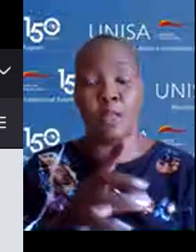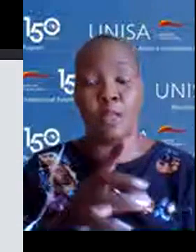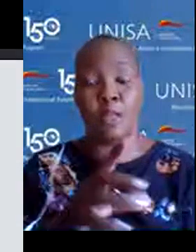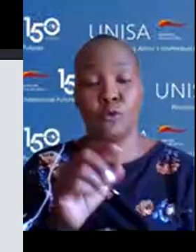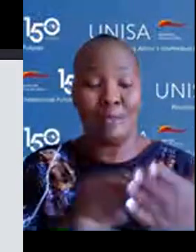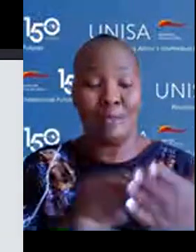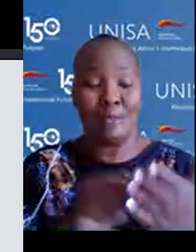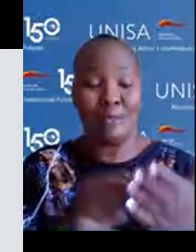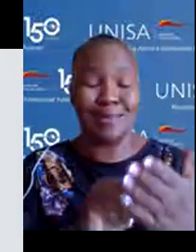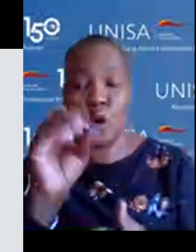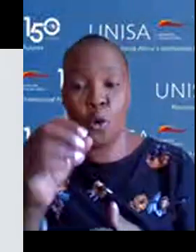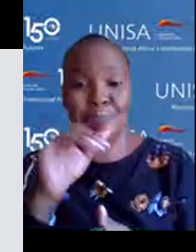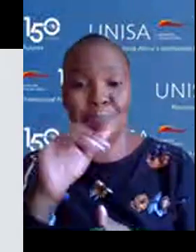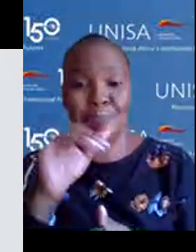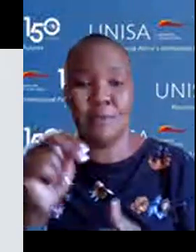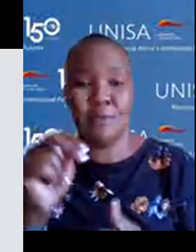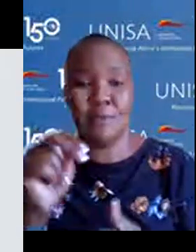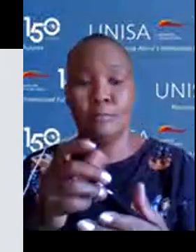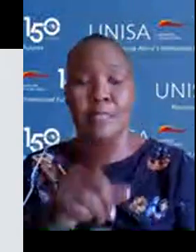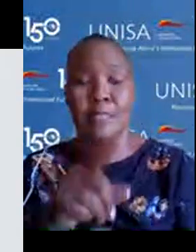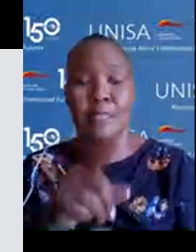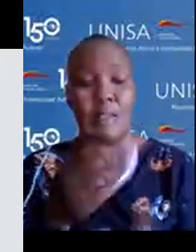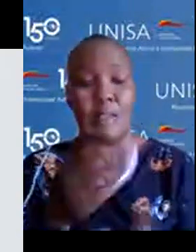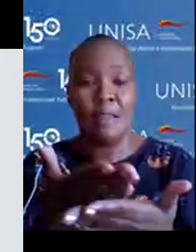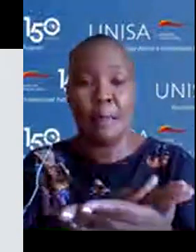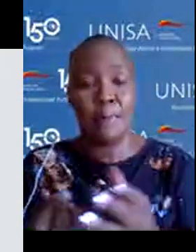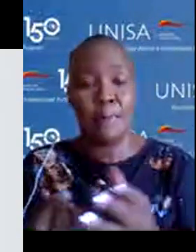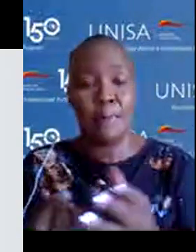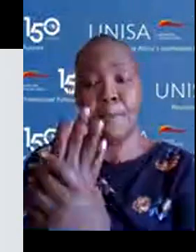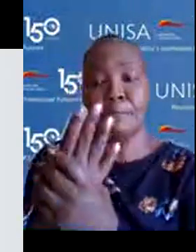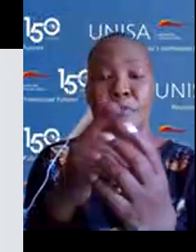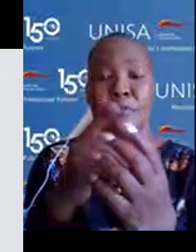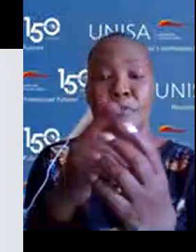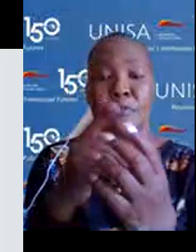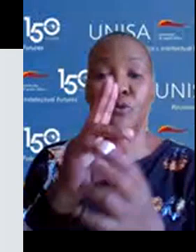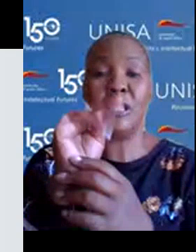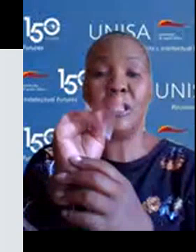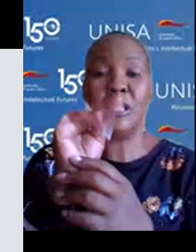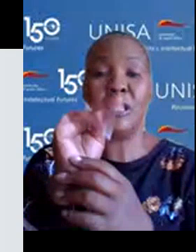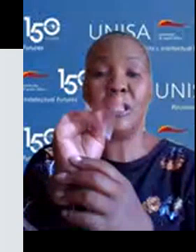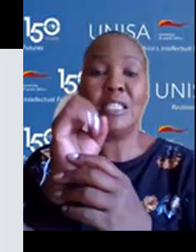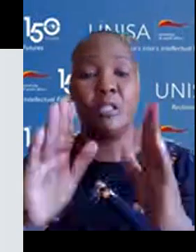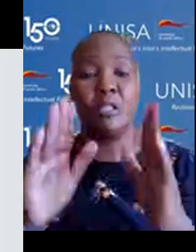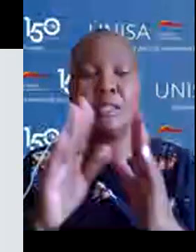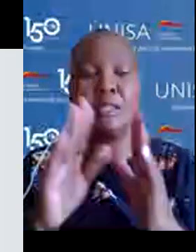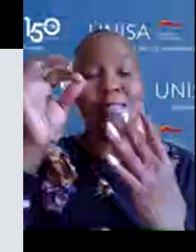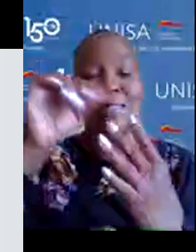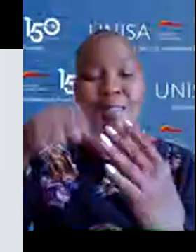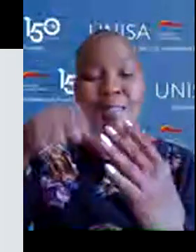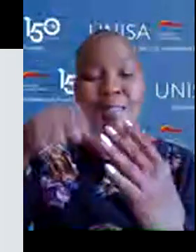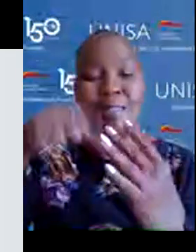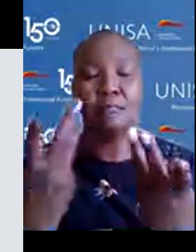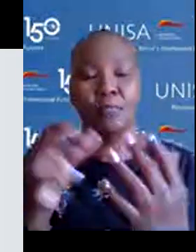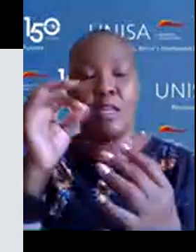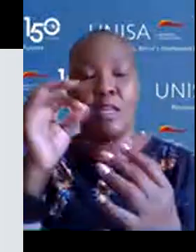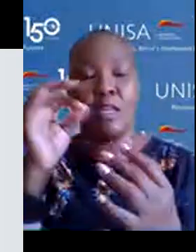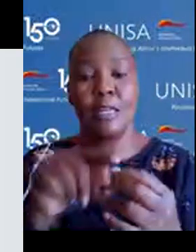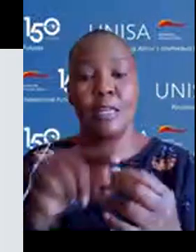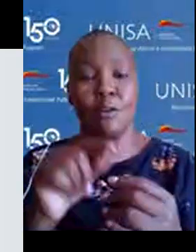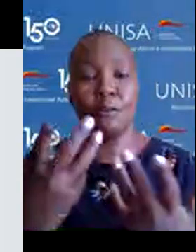On this page, it appears. If you're a UNISA student, you will select yes, and you select this option. If you're not a